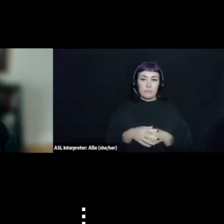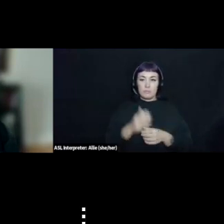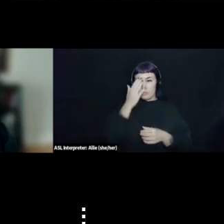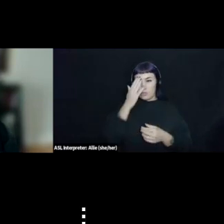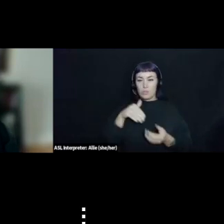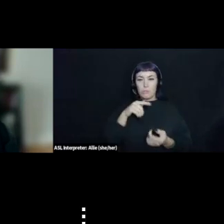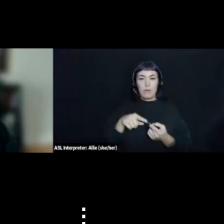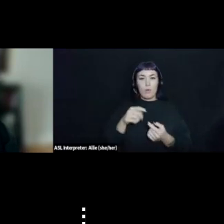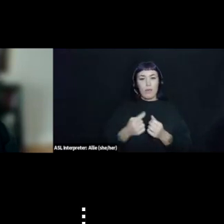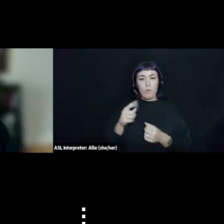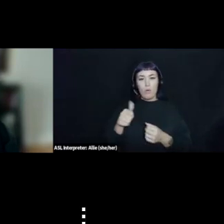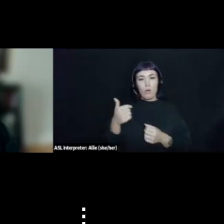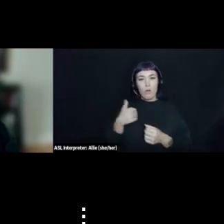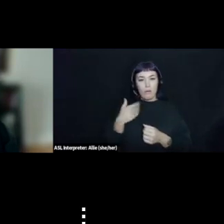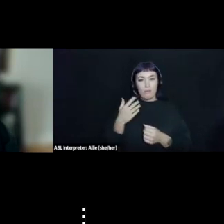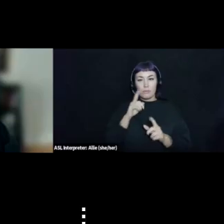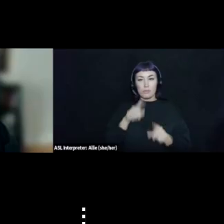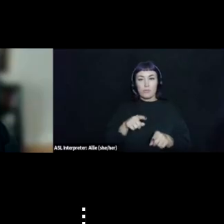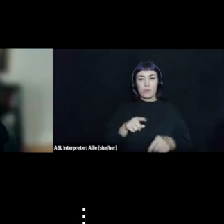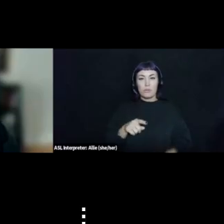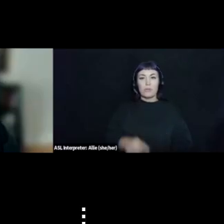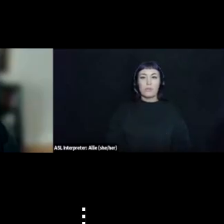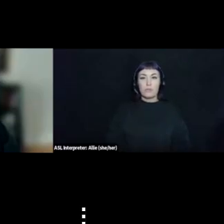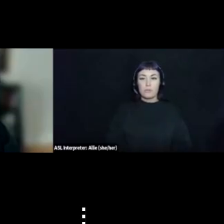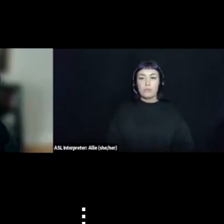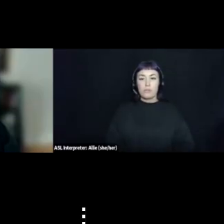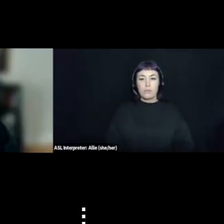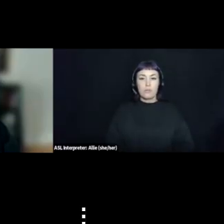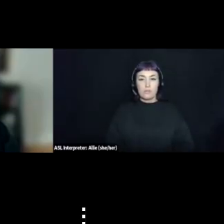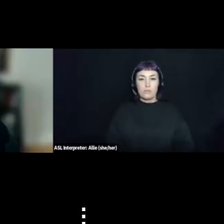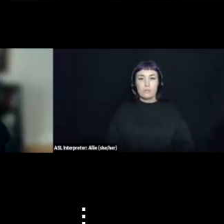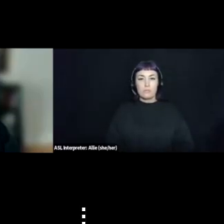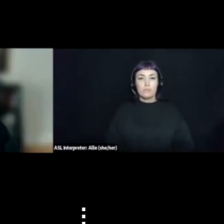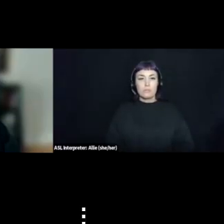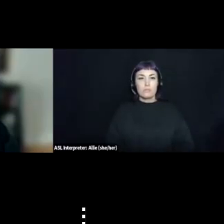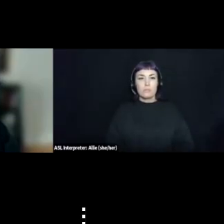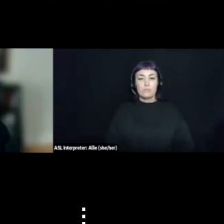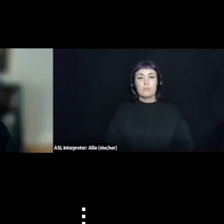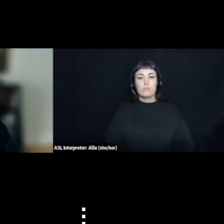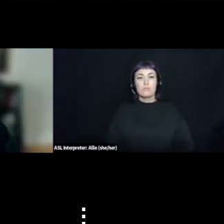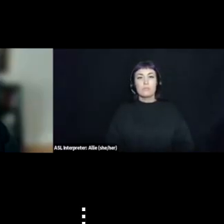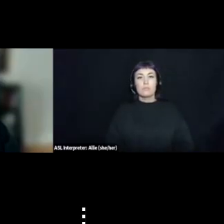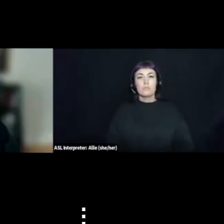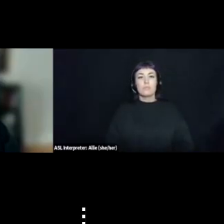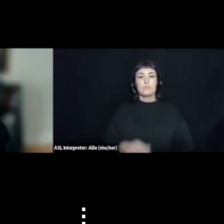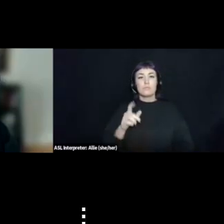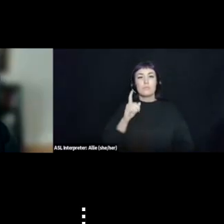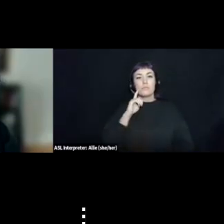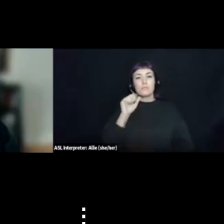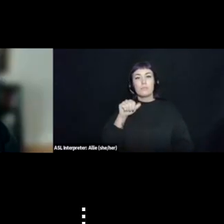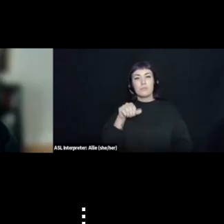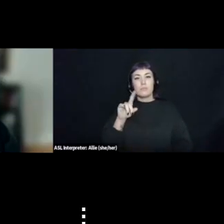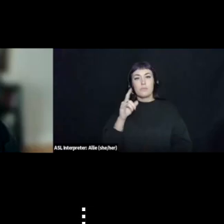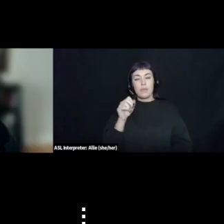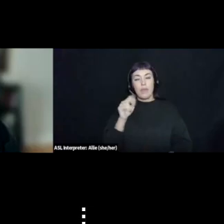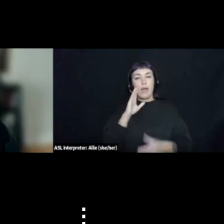knowledge about. Does anyone else have a response? I can speak to that if Thank that's you. all right. Yeah. Yeah. So currently a lot of the research that is